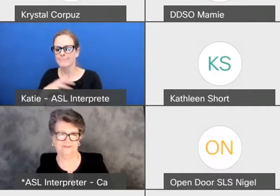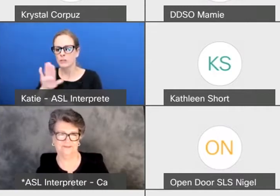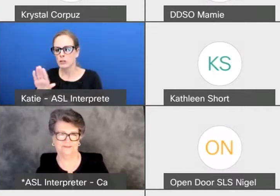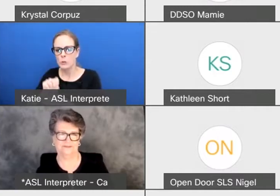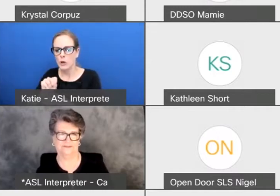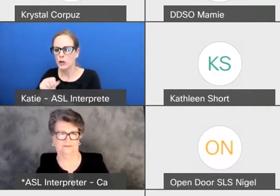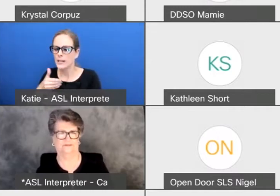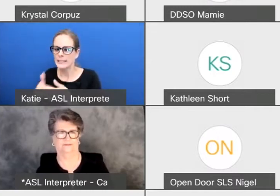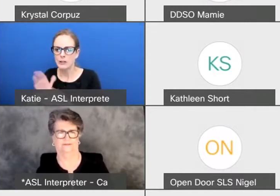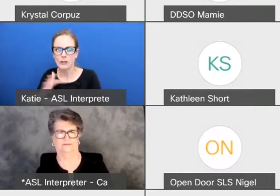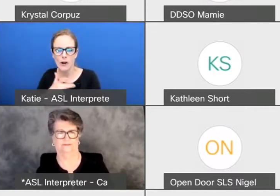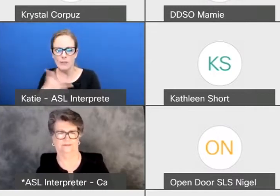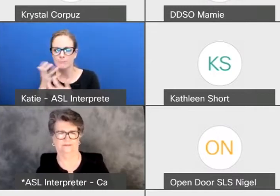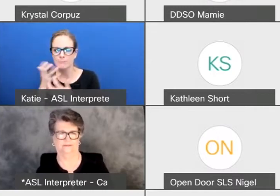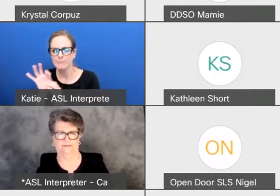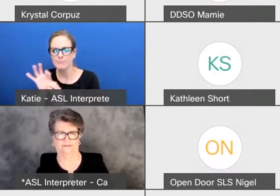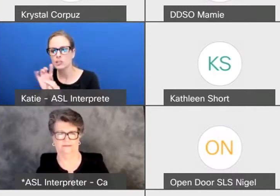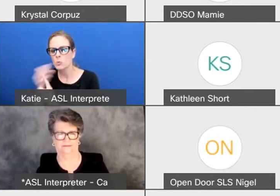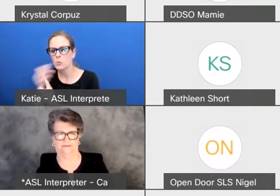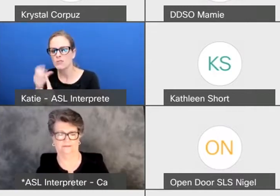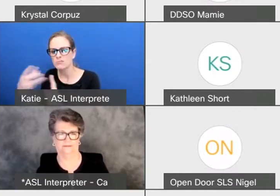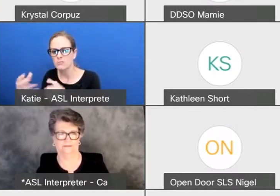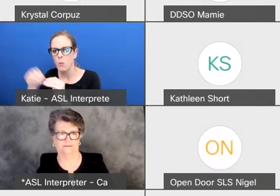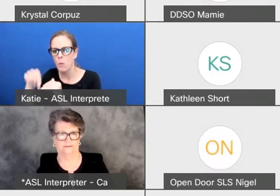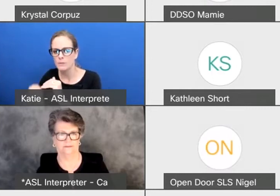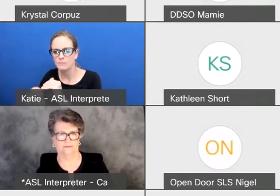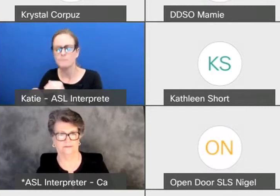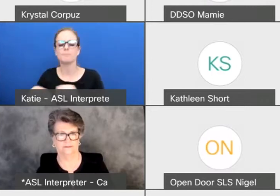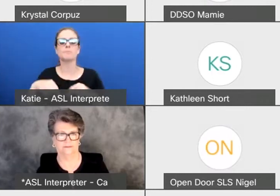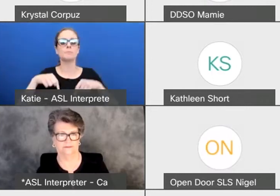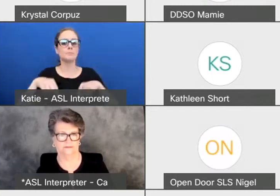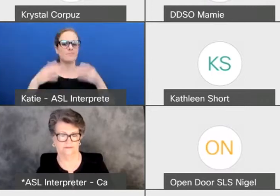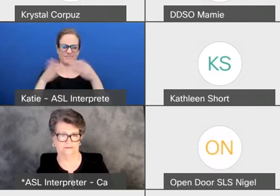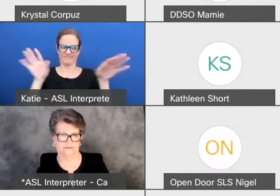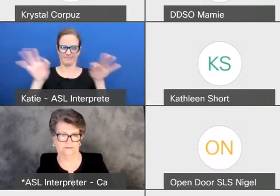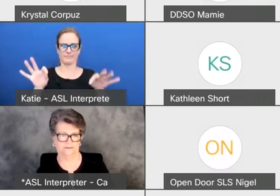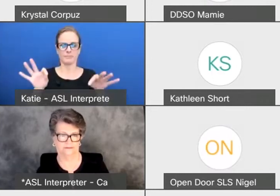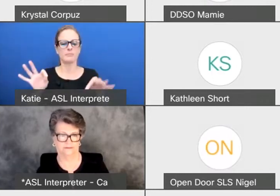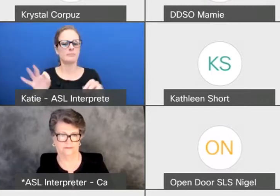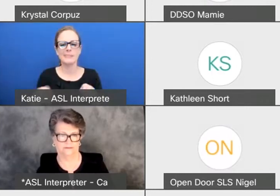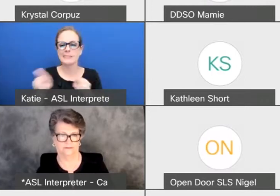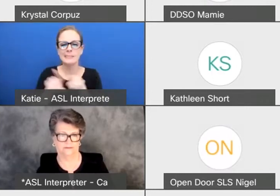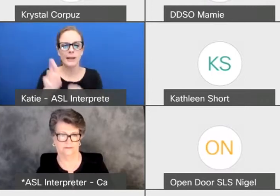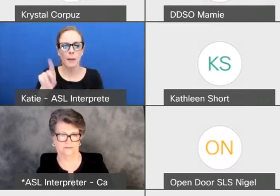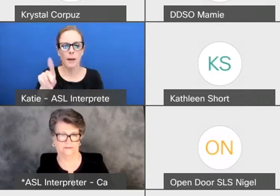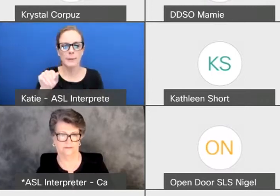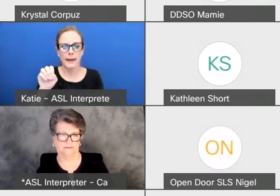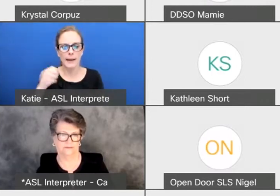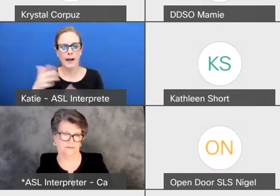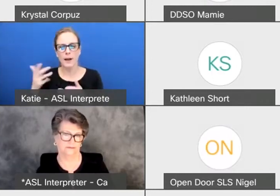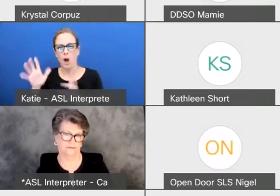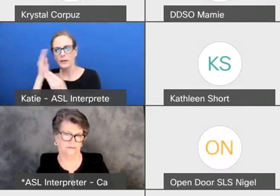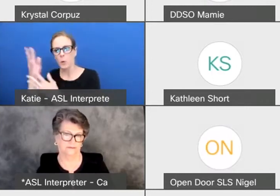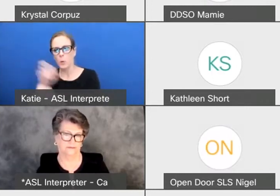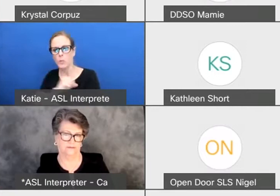so we want to talk about that as well. So this is, I will tell you, I'm going to give you the same update that our staff got today,